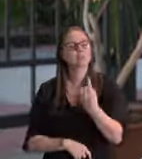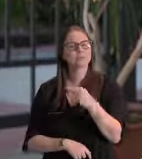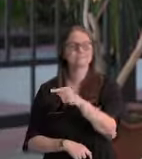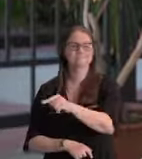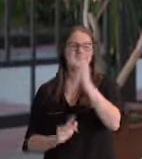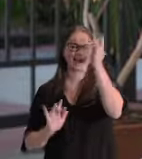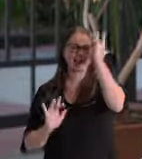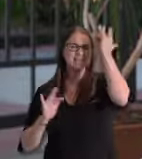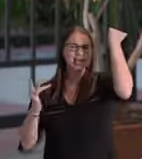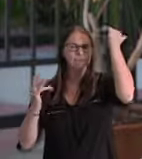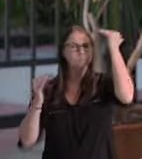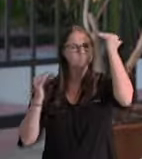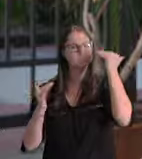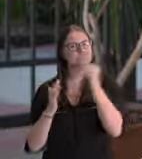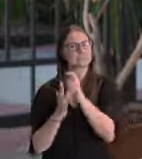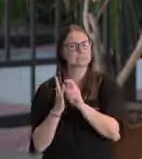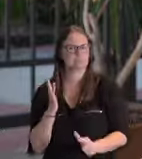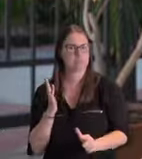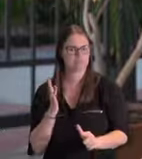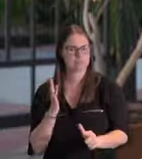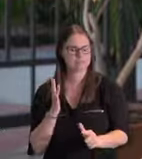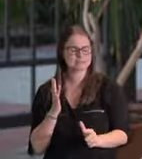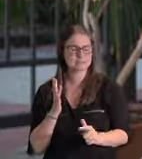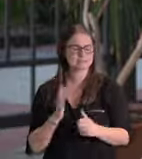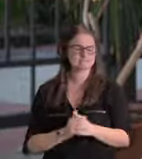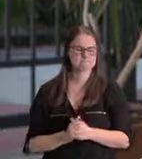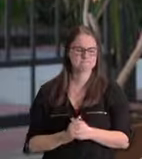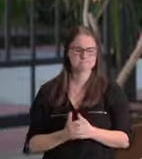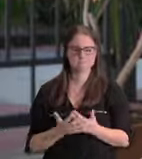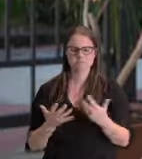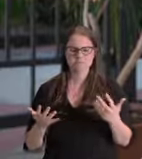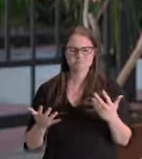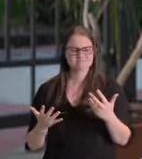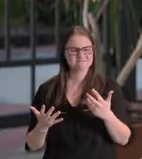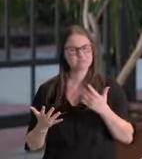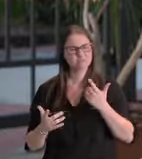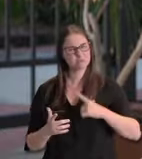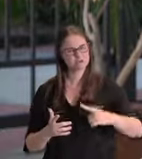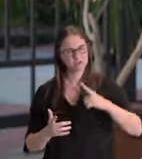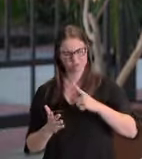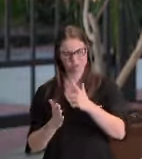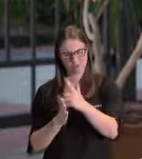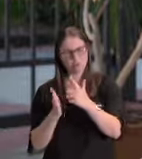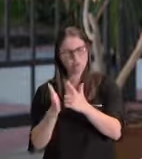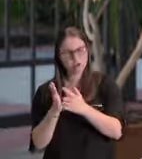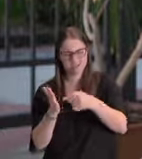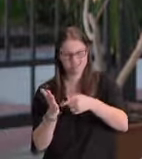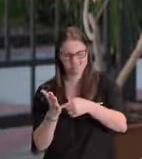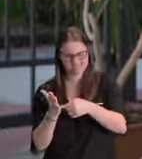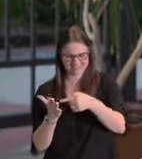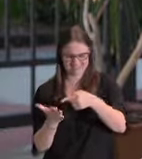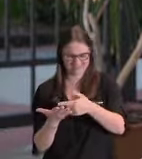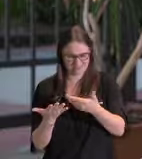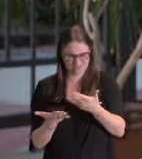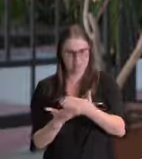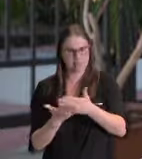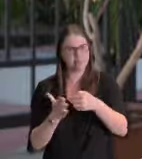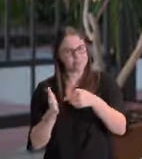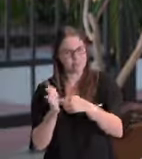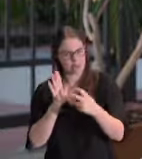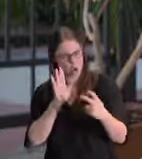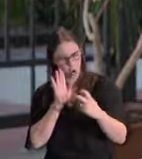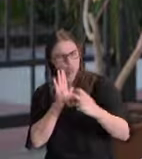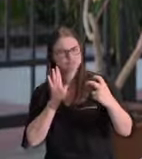an intellectual disability. And with what you're talking about with a tenancy agreement is a